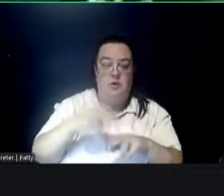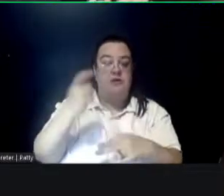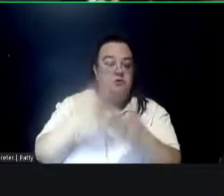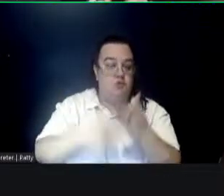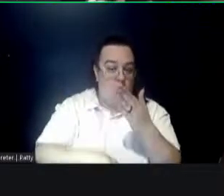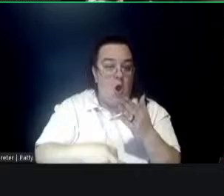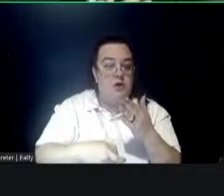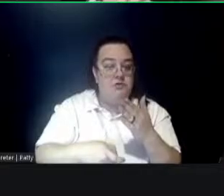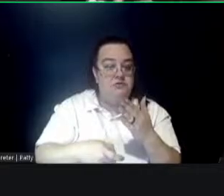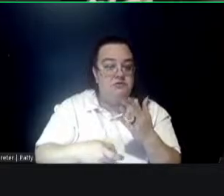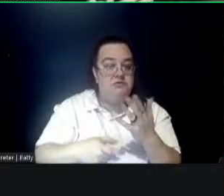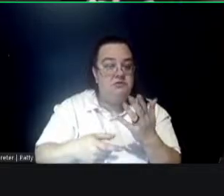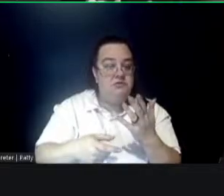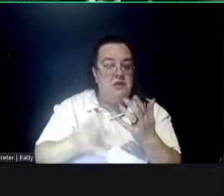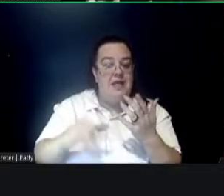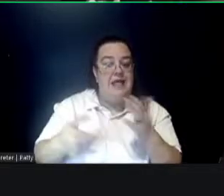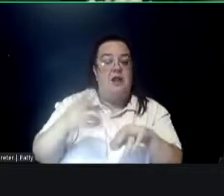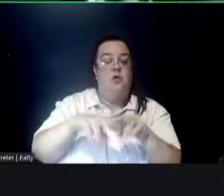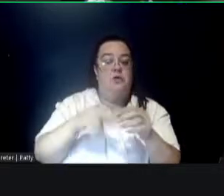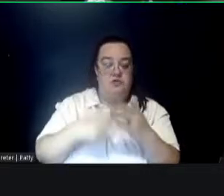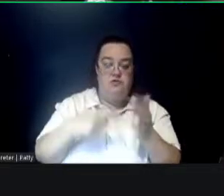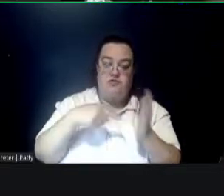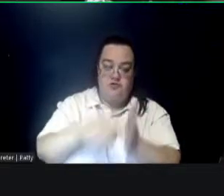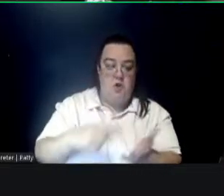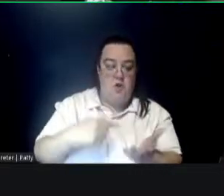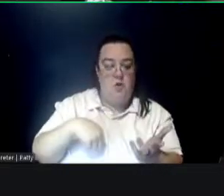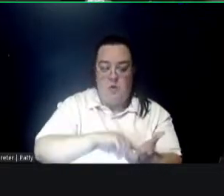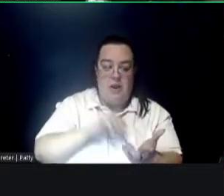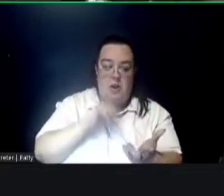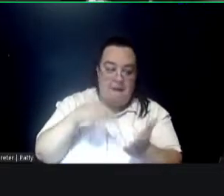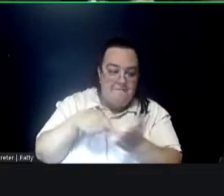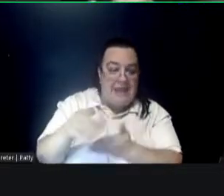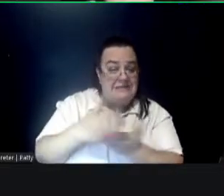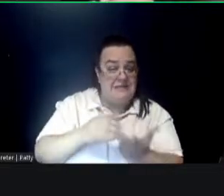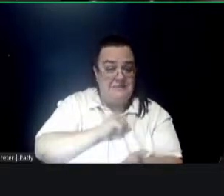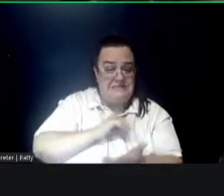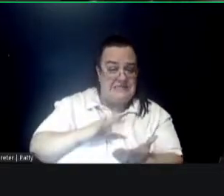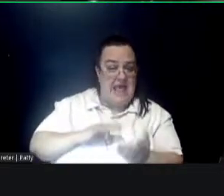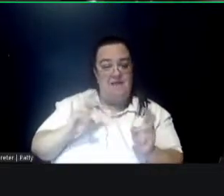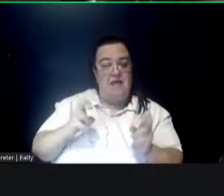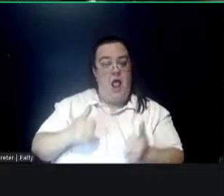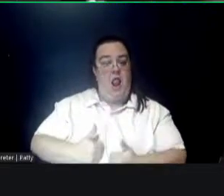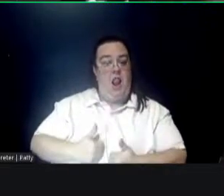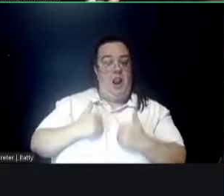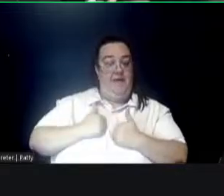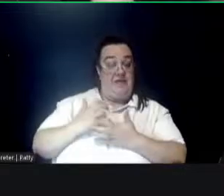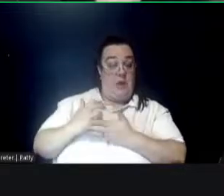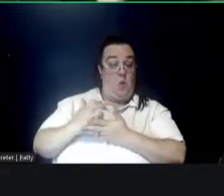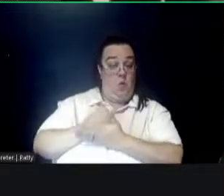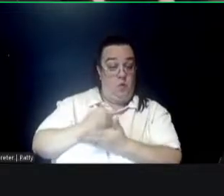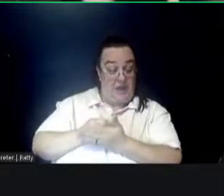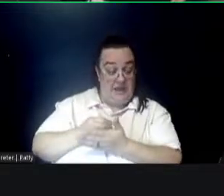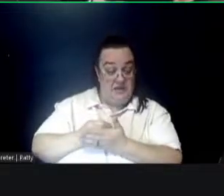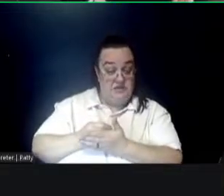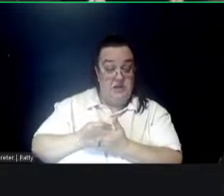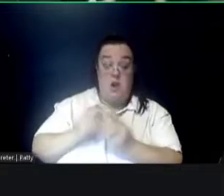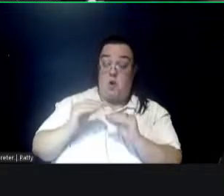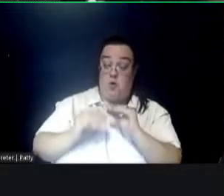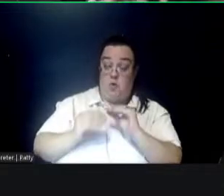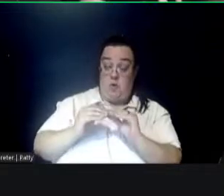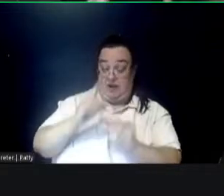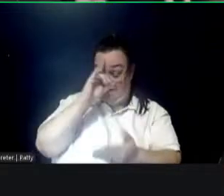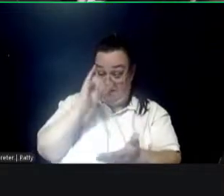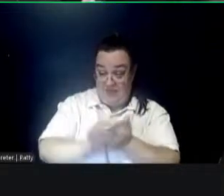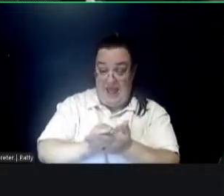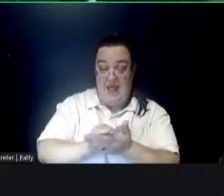weren't paying some staff a living wage. And in correcting for that, that increases